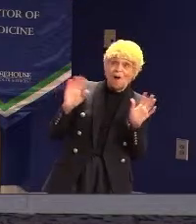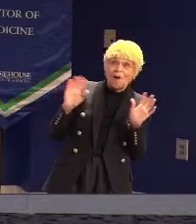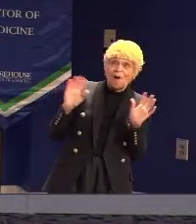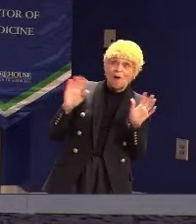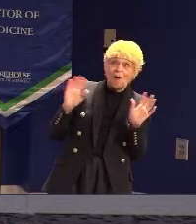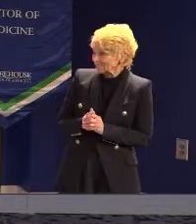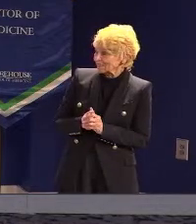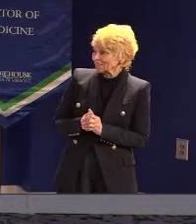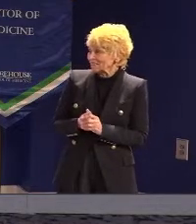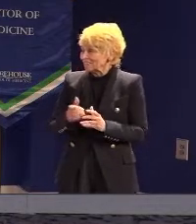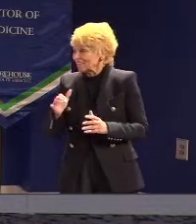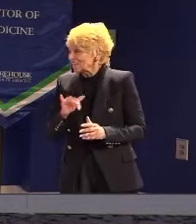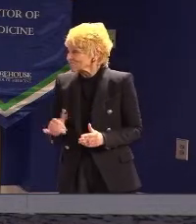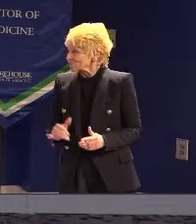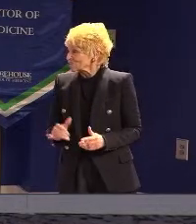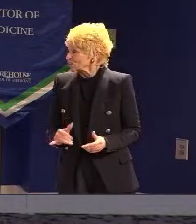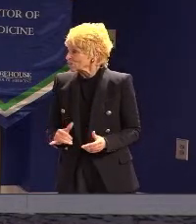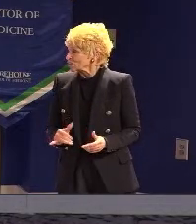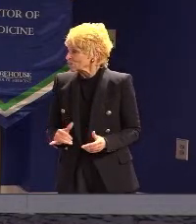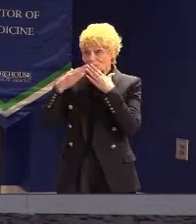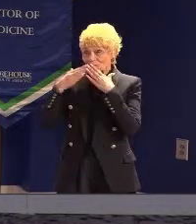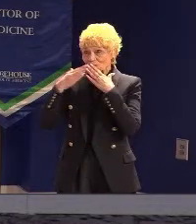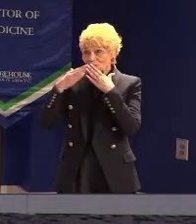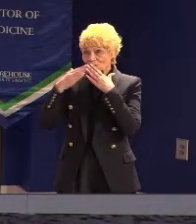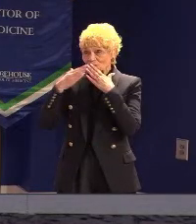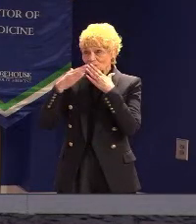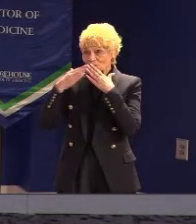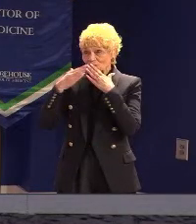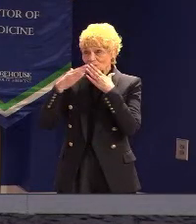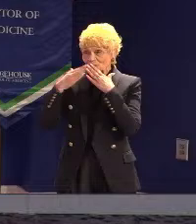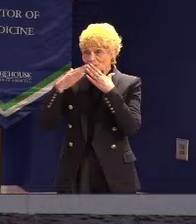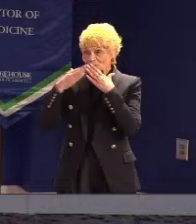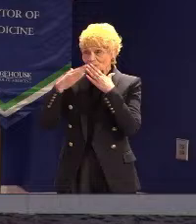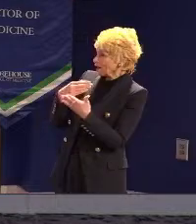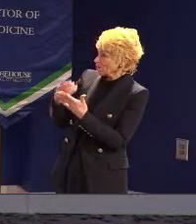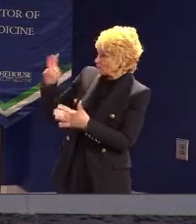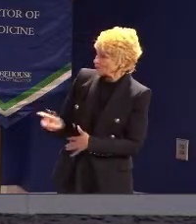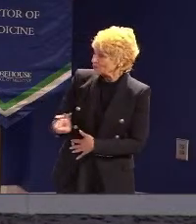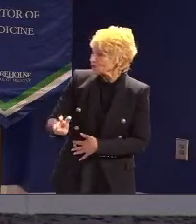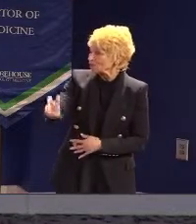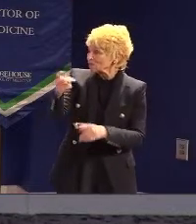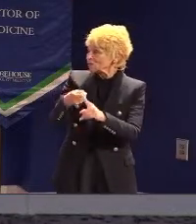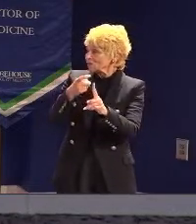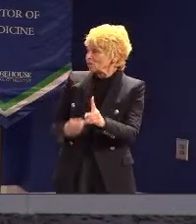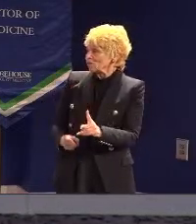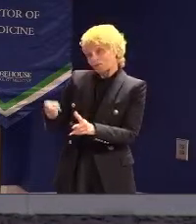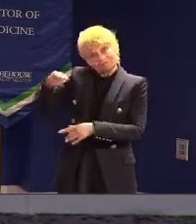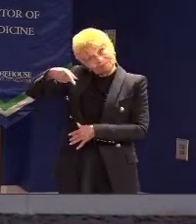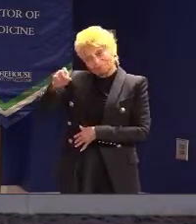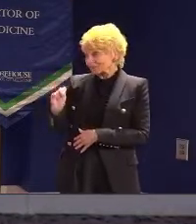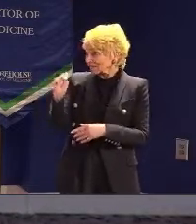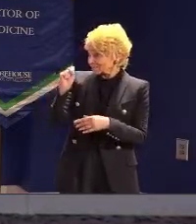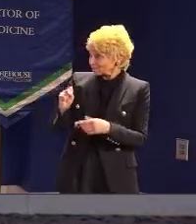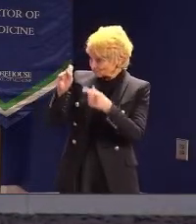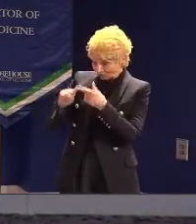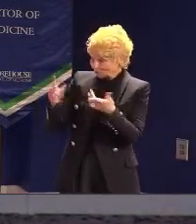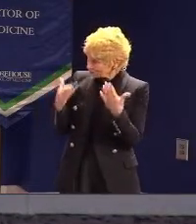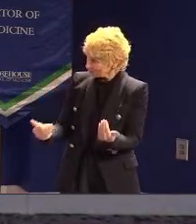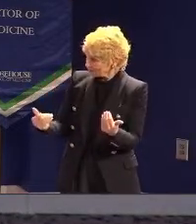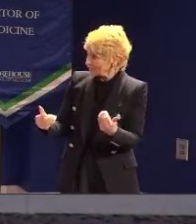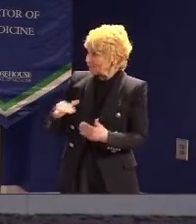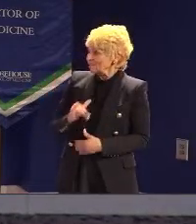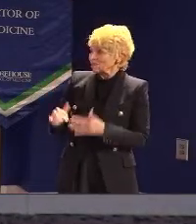I'm so thankful for my friends who helped me throughout this entire journey from high school onward. I'm thankful